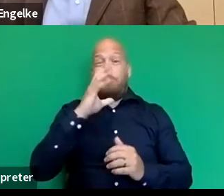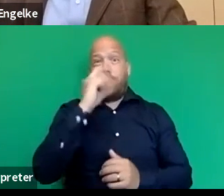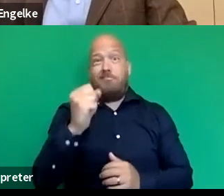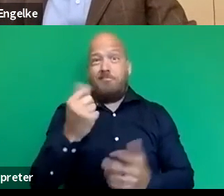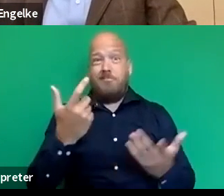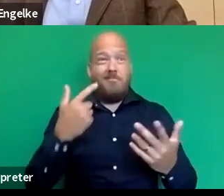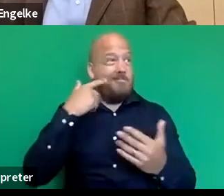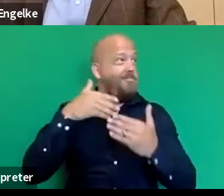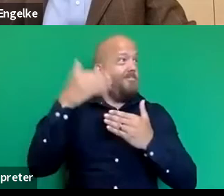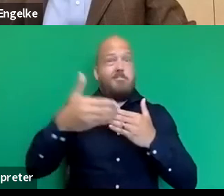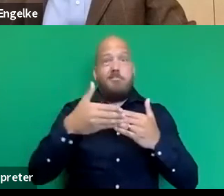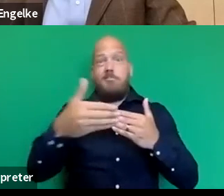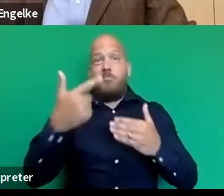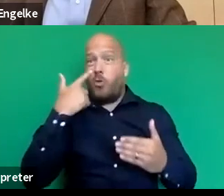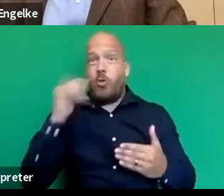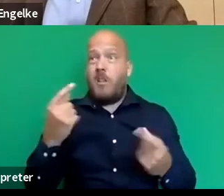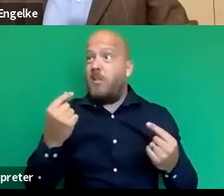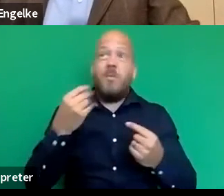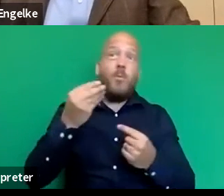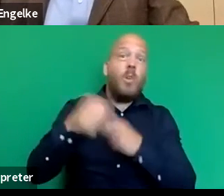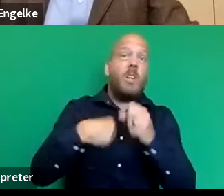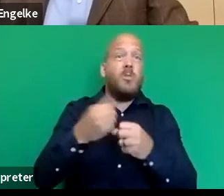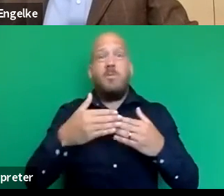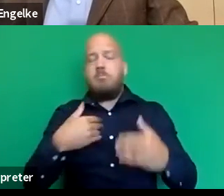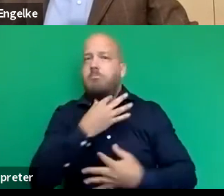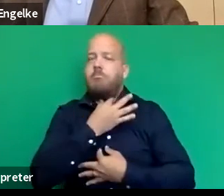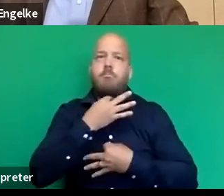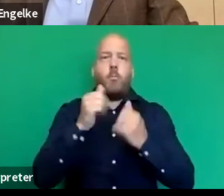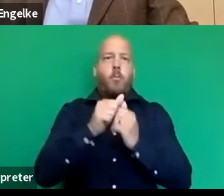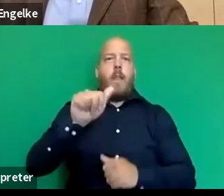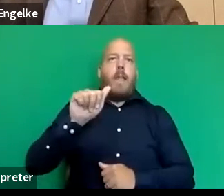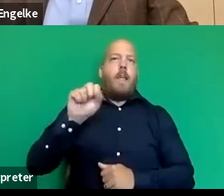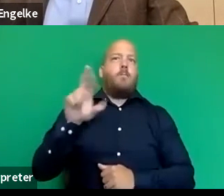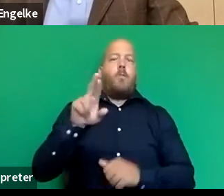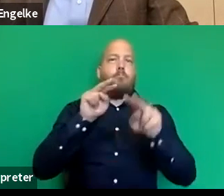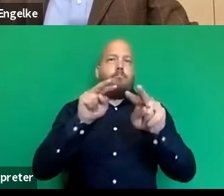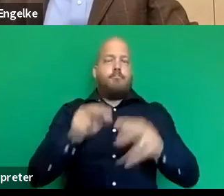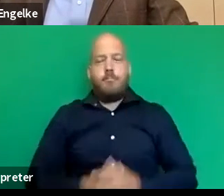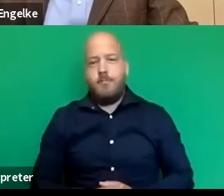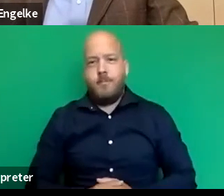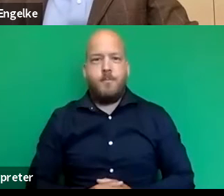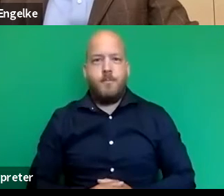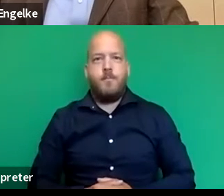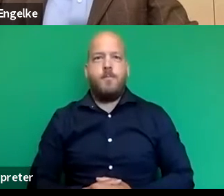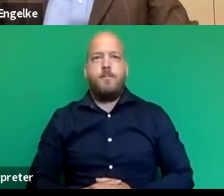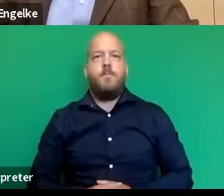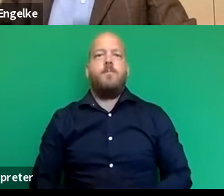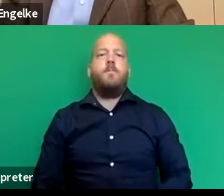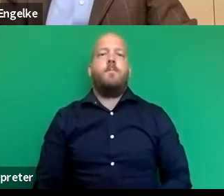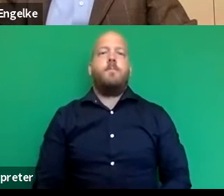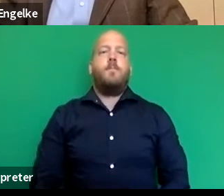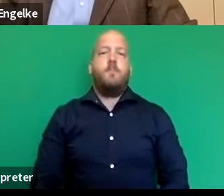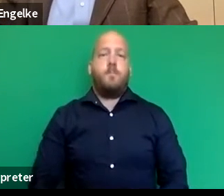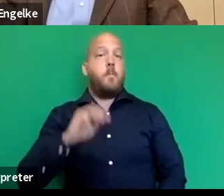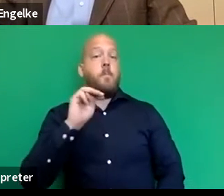years what happens with ASR. Thanks. Thanks, Linda. All right, next we